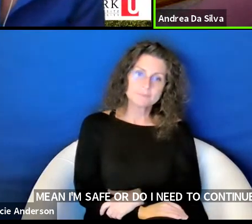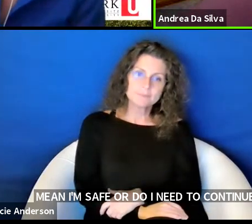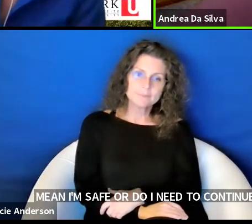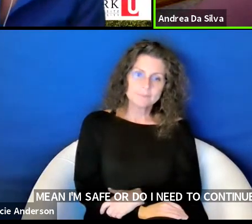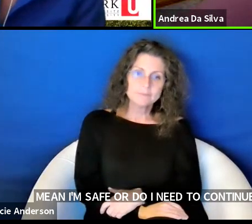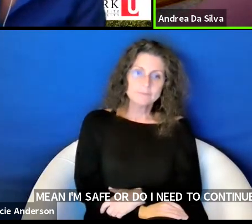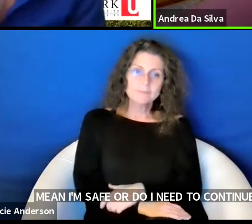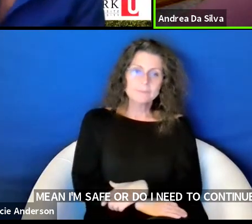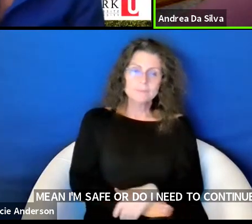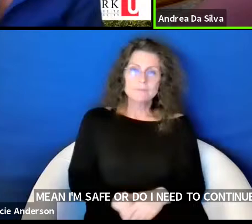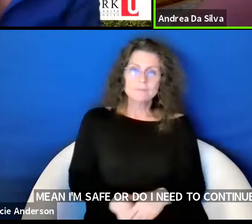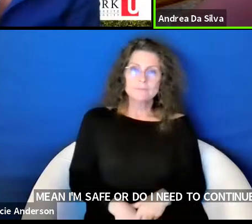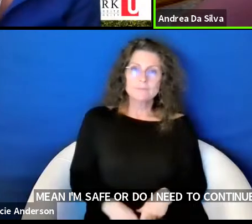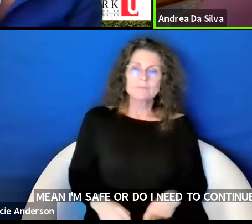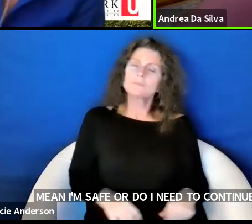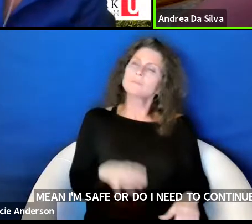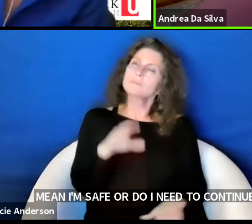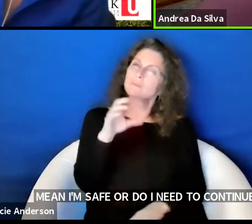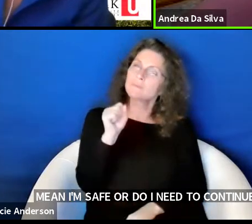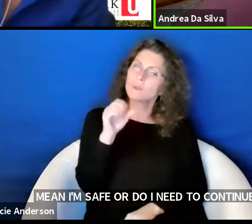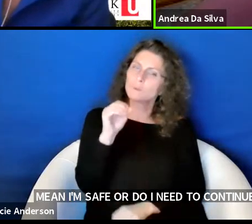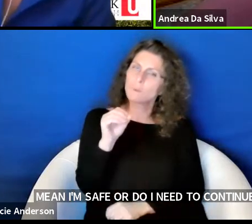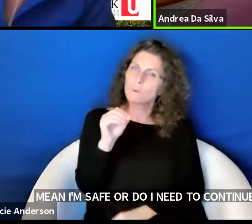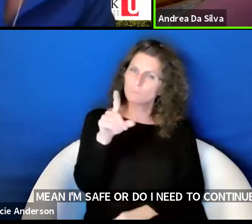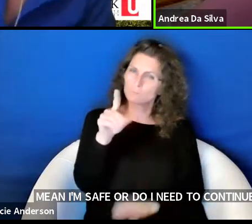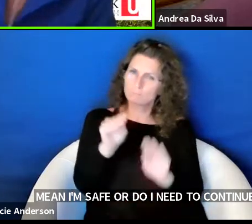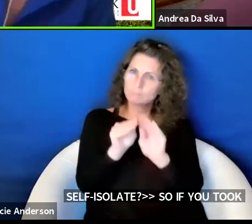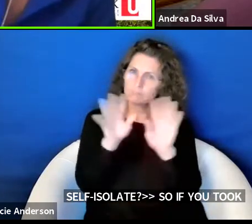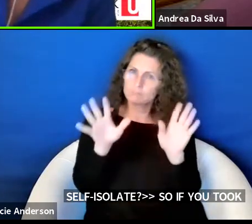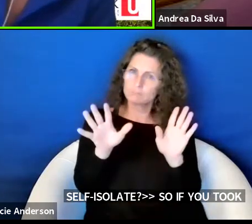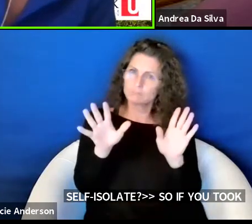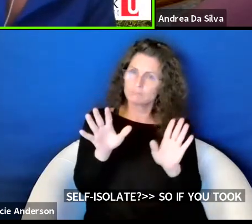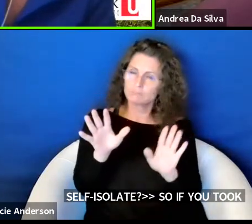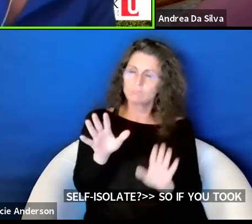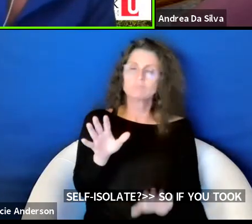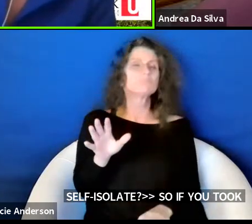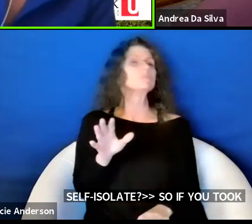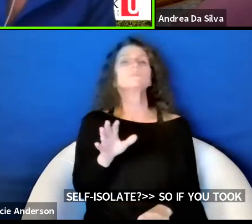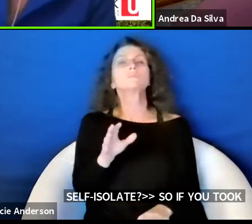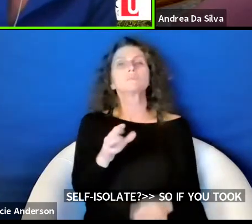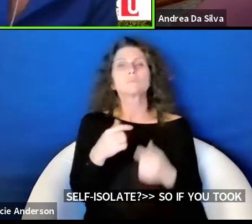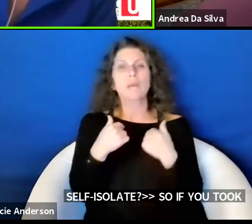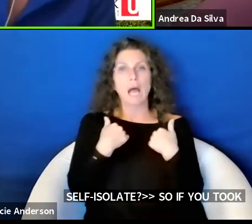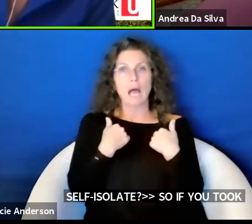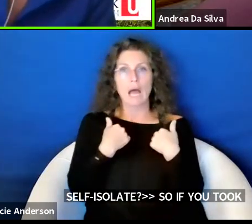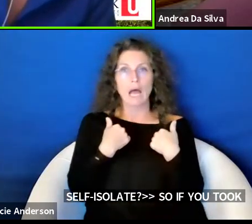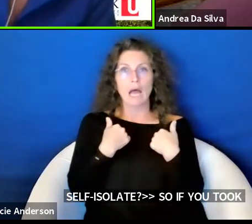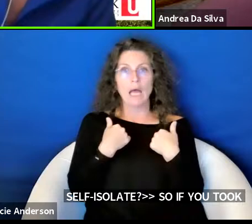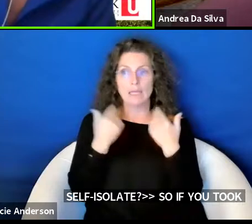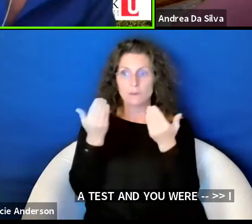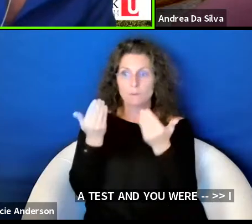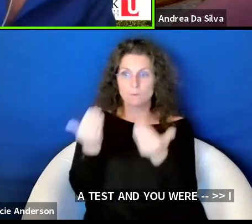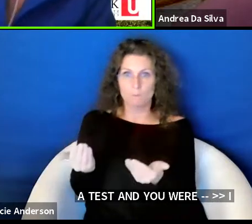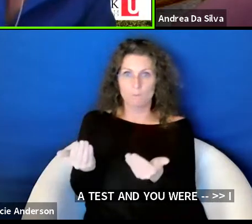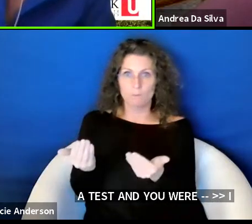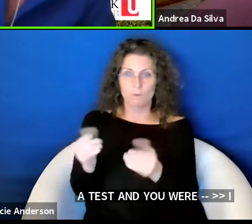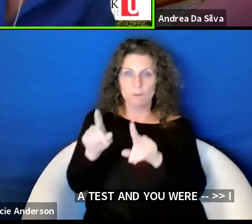So if you took a test and you were... If I tested negative, if I tested negative